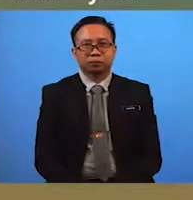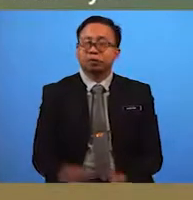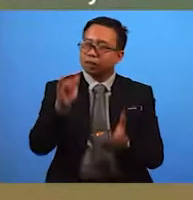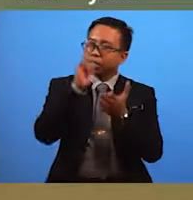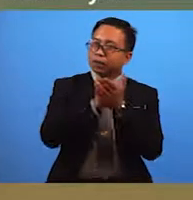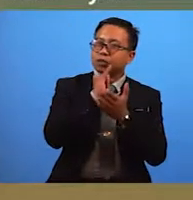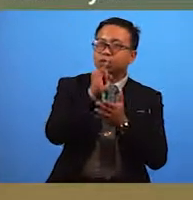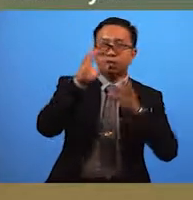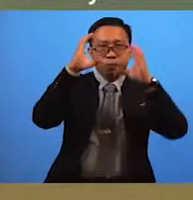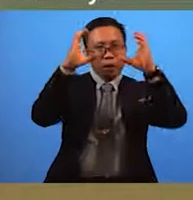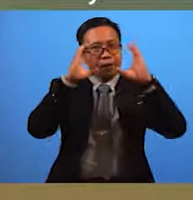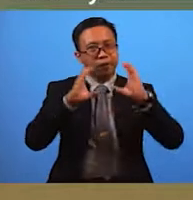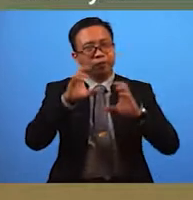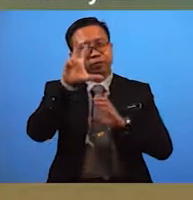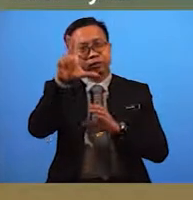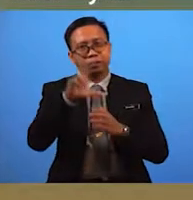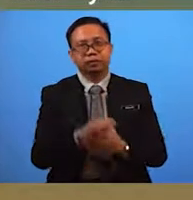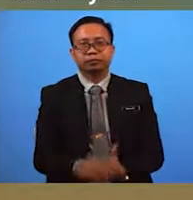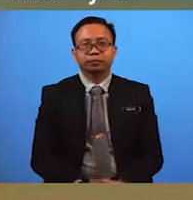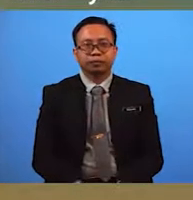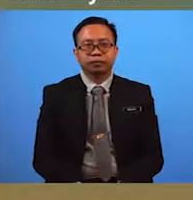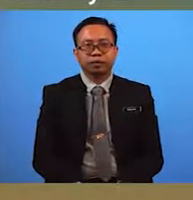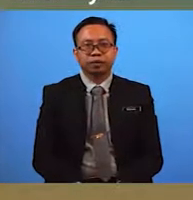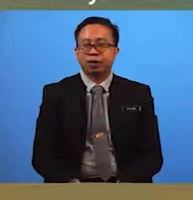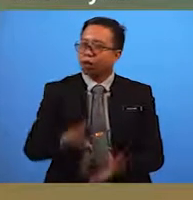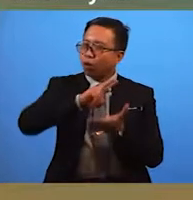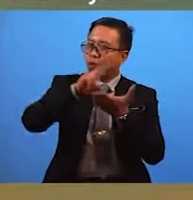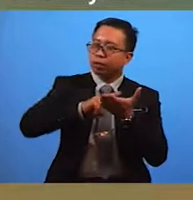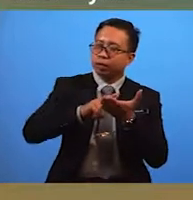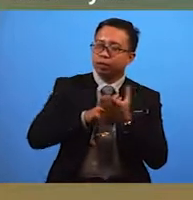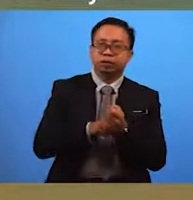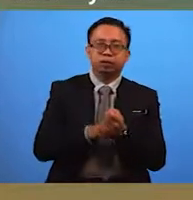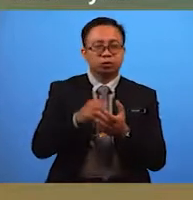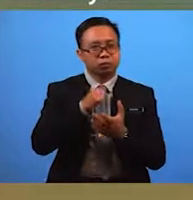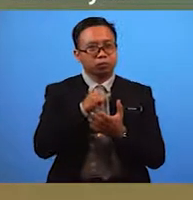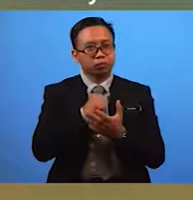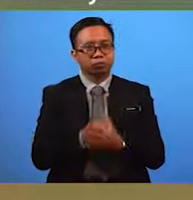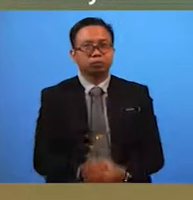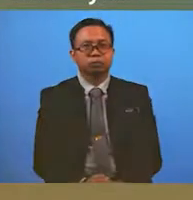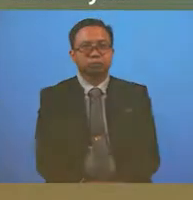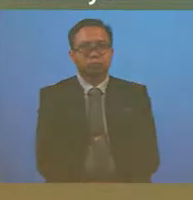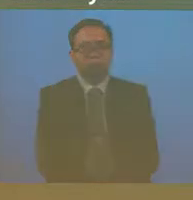This is paragraph 3. Let us read on your own.